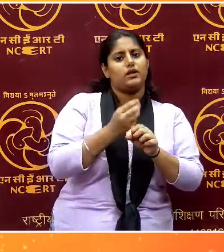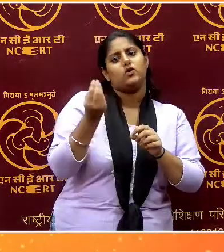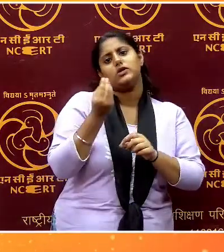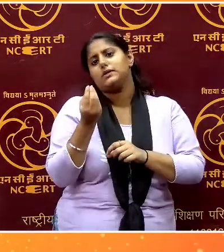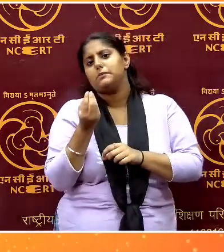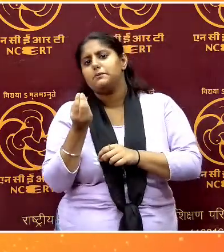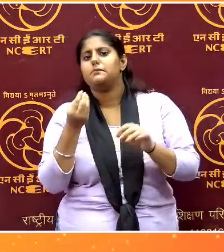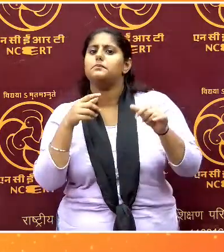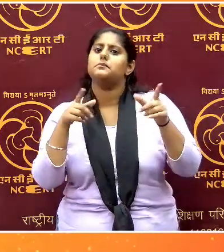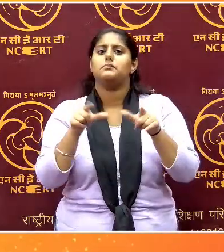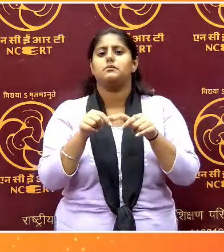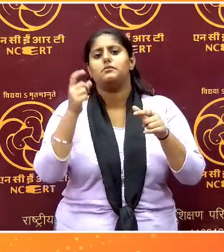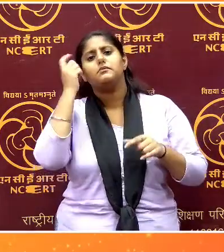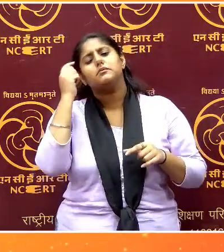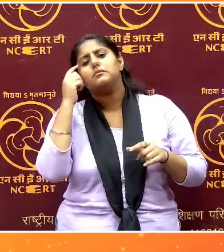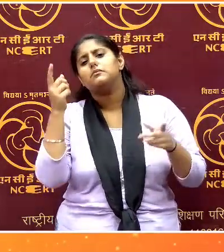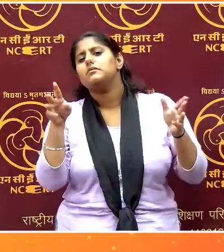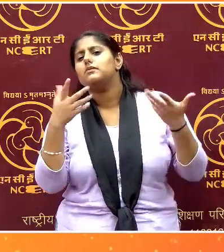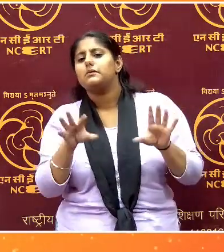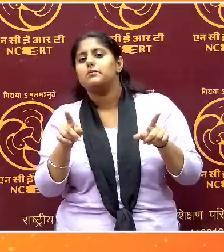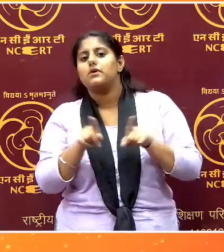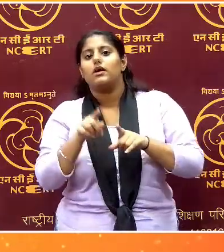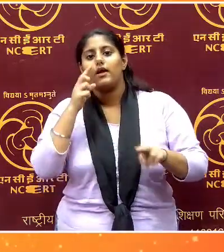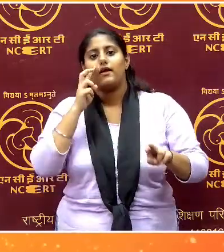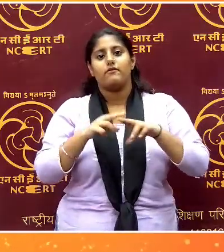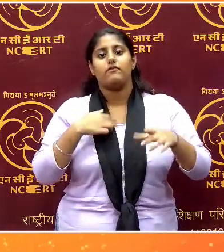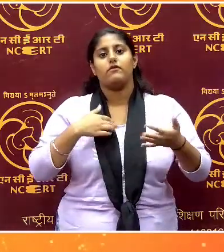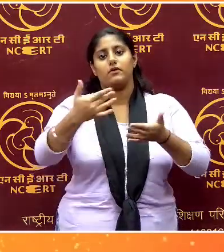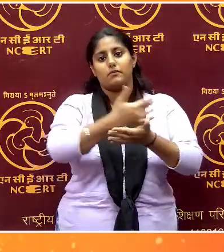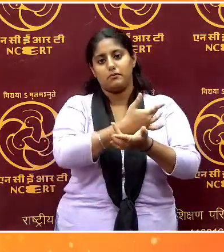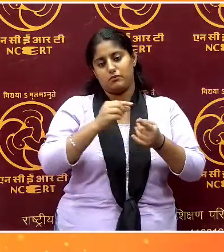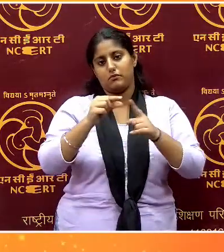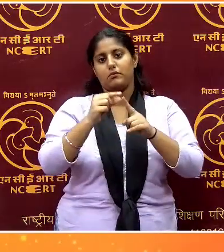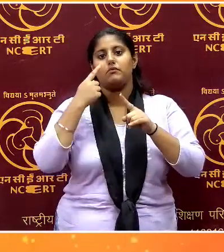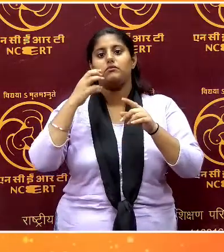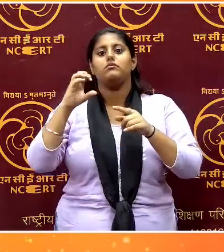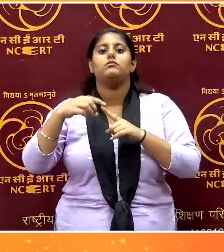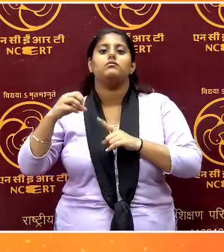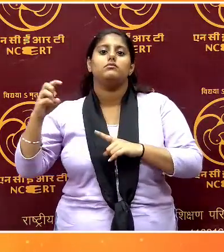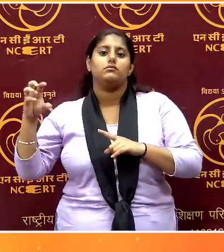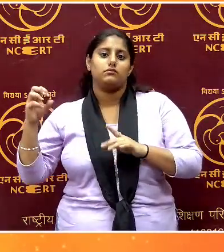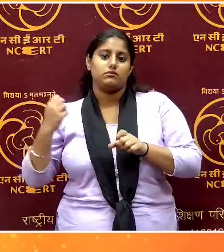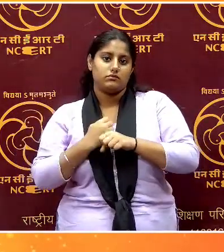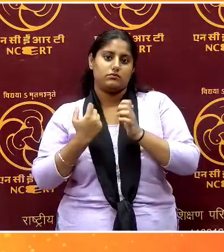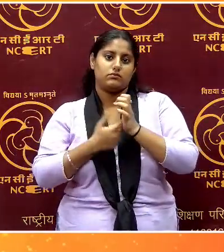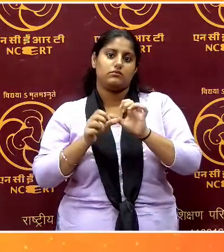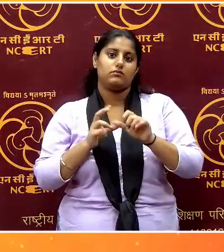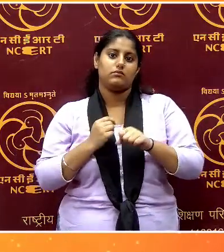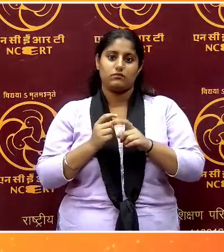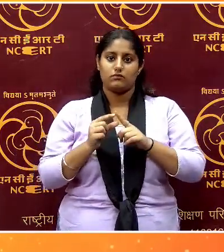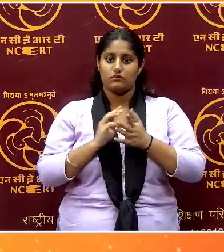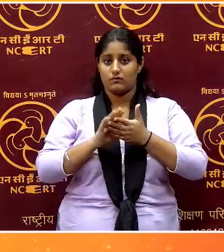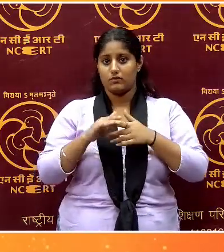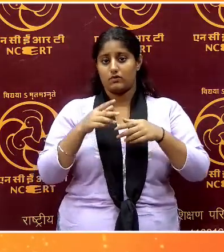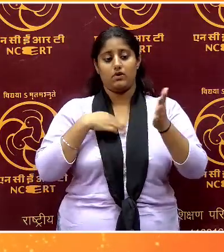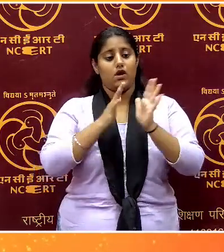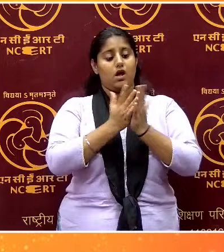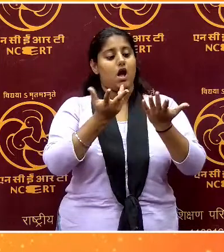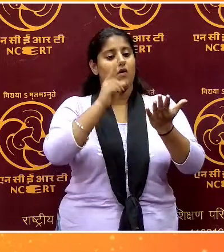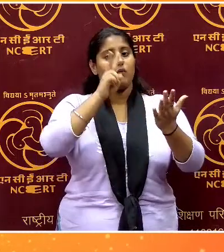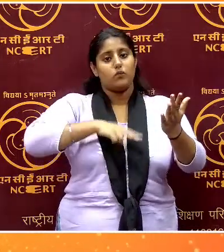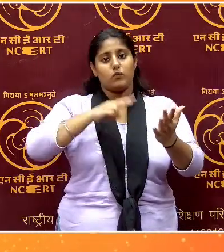will be analyzing. Suppose data is given to us in the form of pictograph, children will learn how to read that